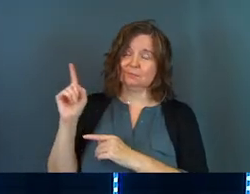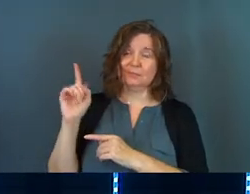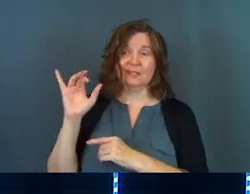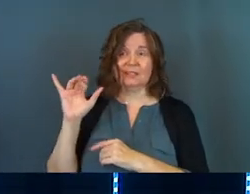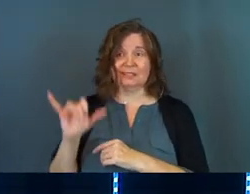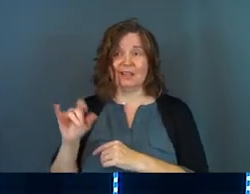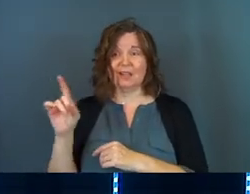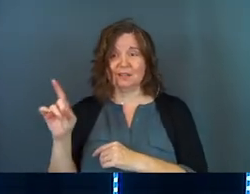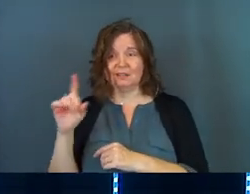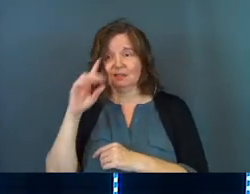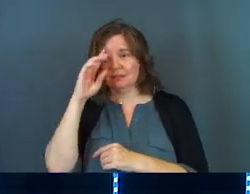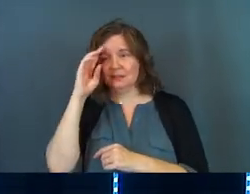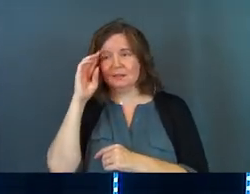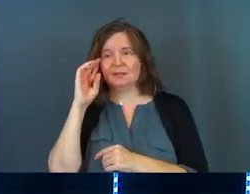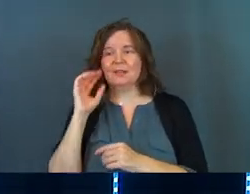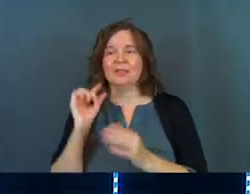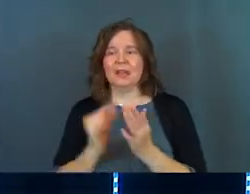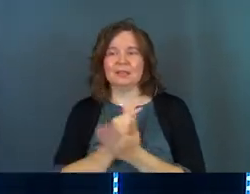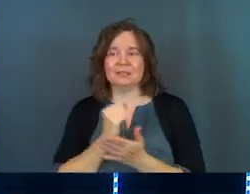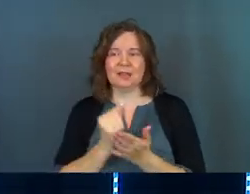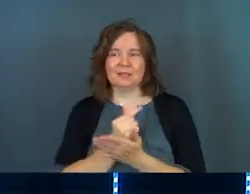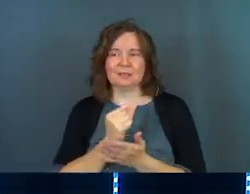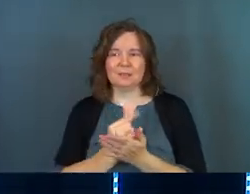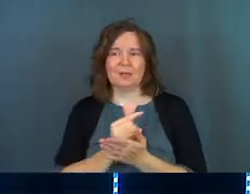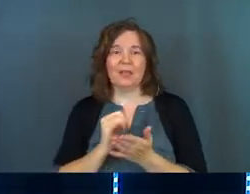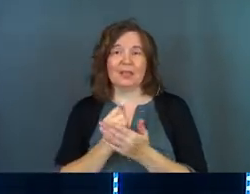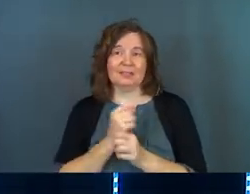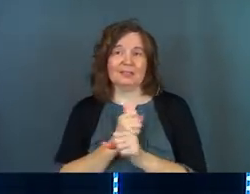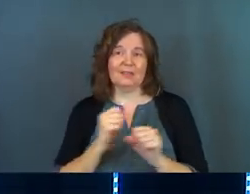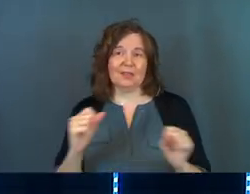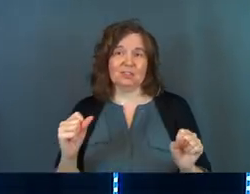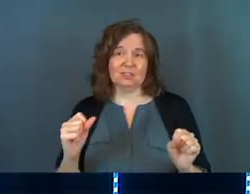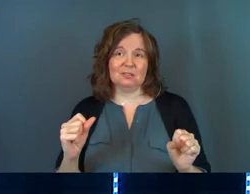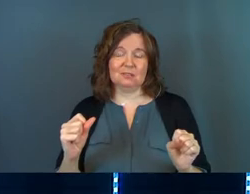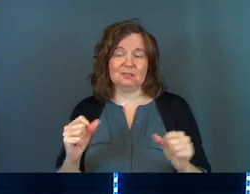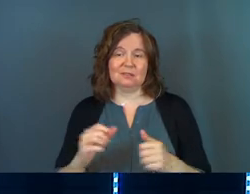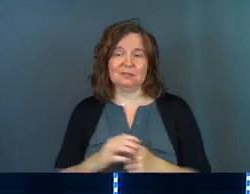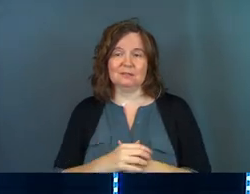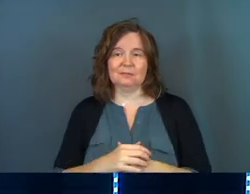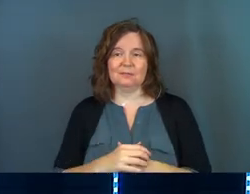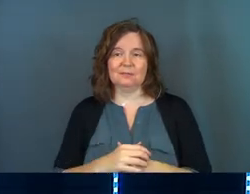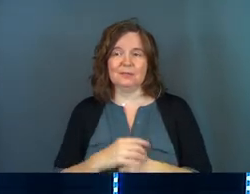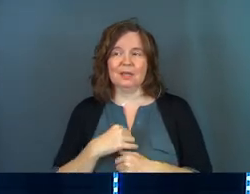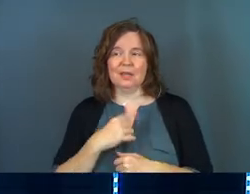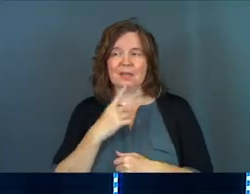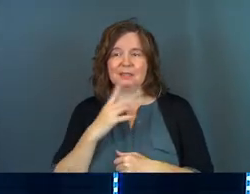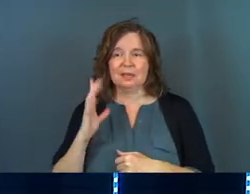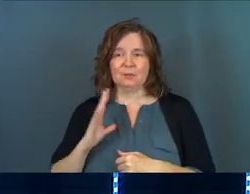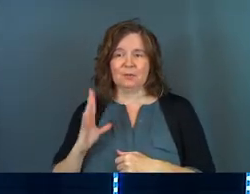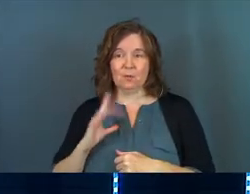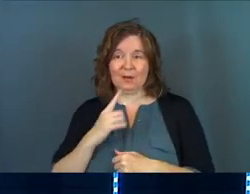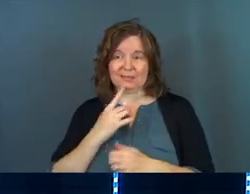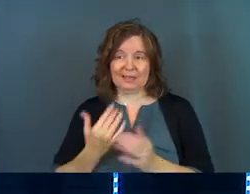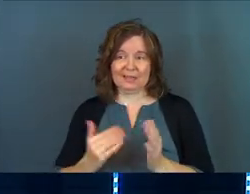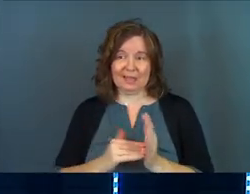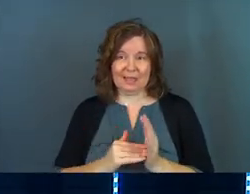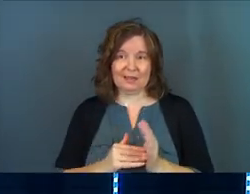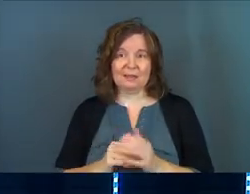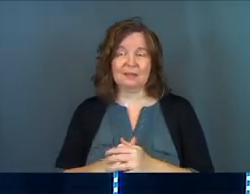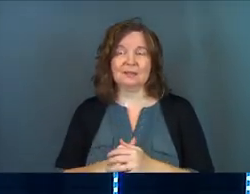Because that's the gospel, and that's salvation. And I said it before, and I'll say it